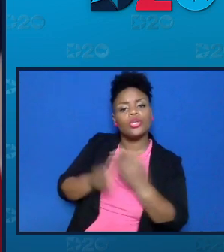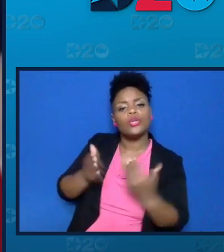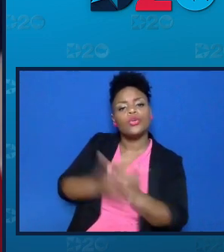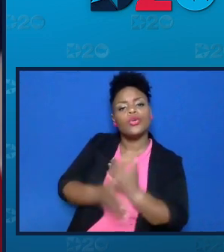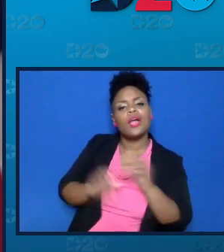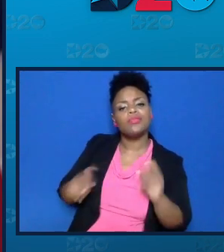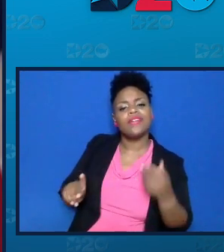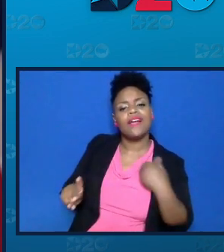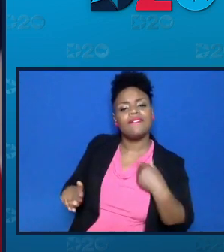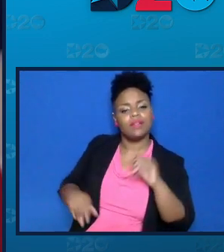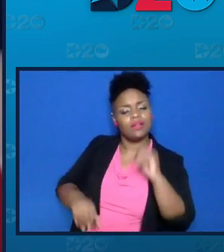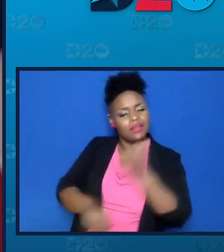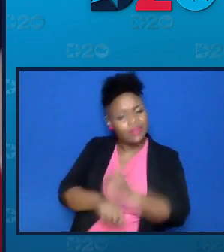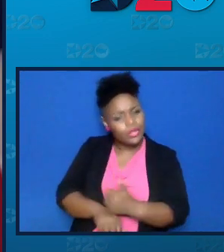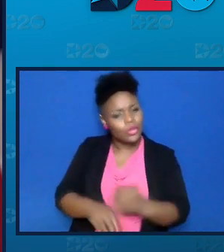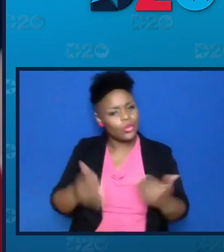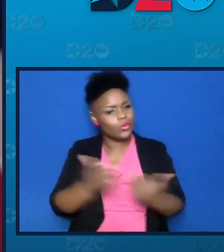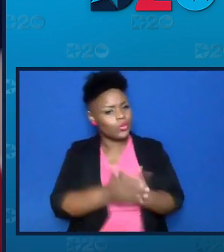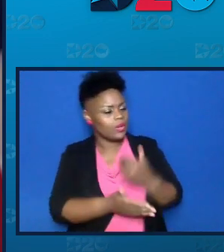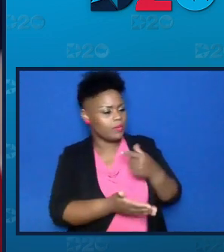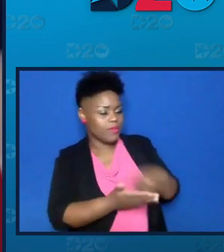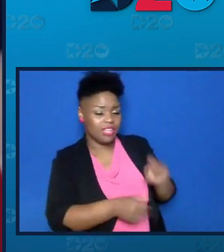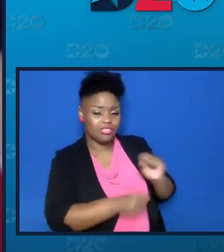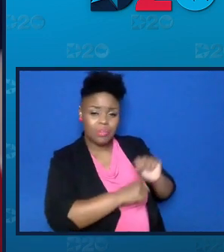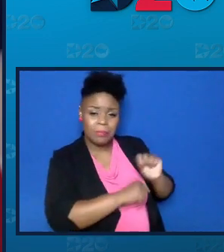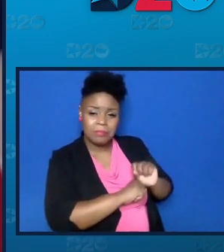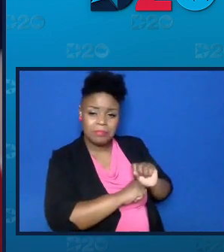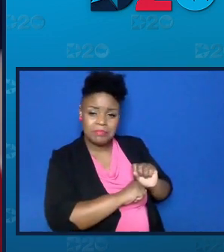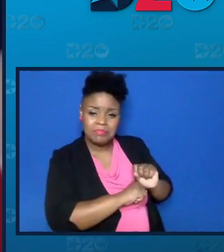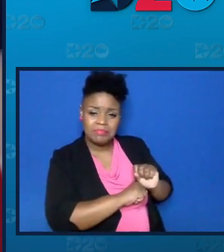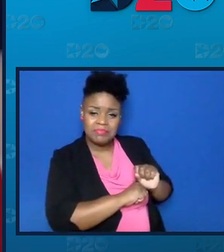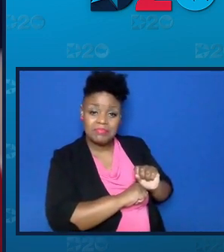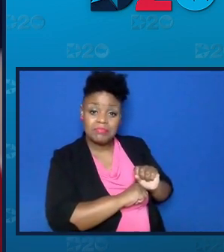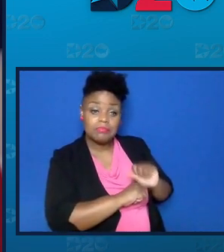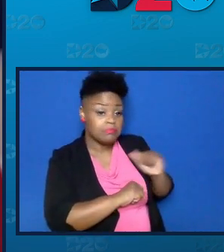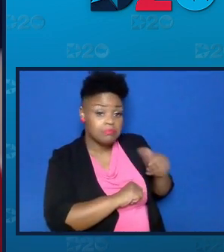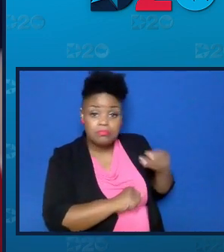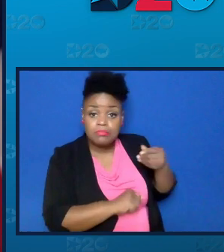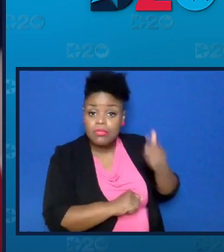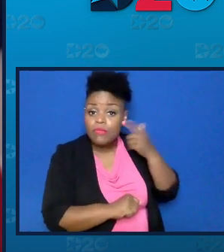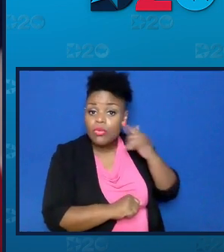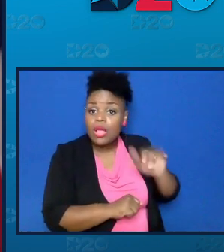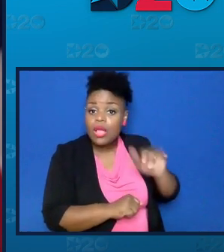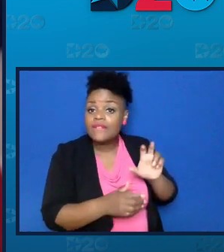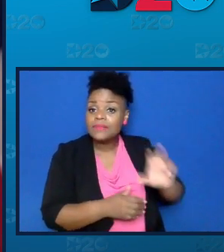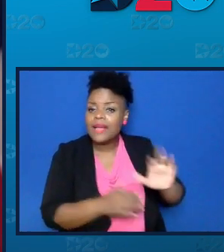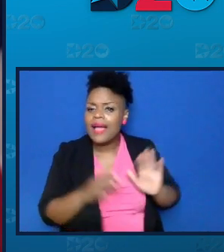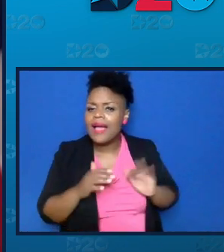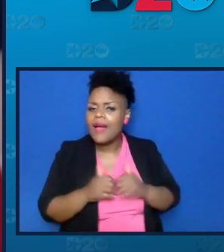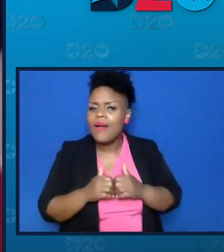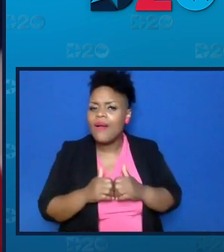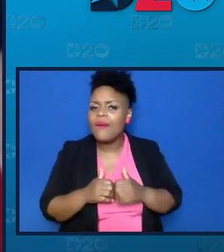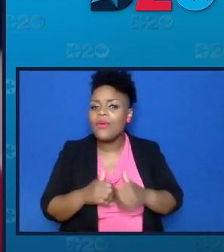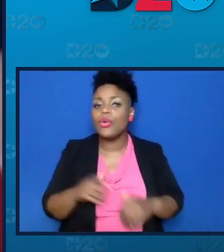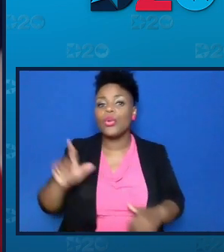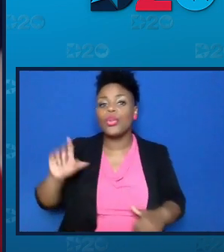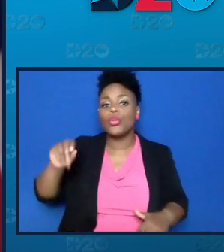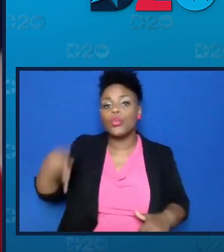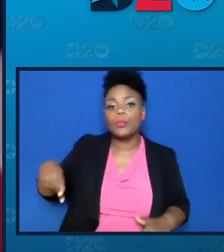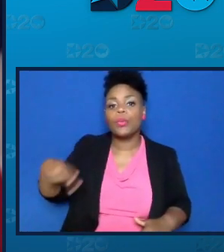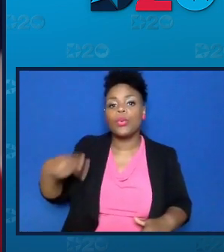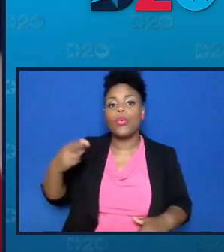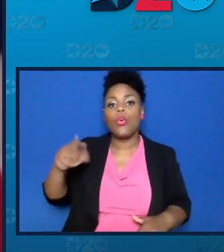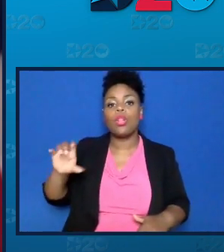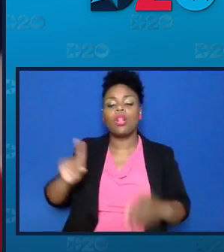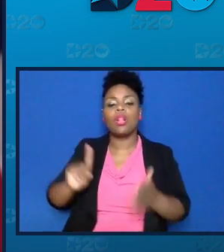jobs in the process. And we can pay for these investments by ending loopholes, unnecessary loopholes, and the